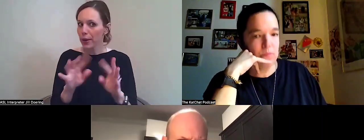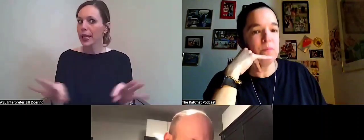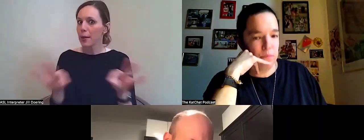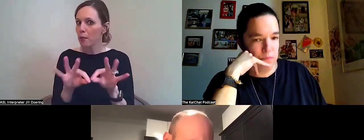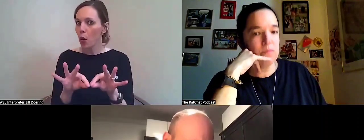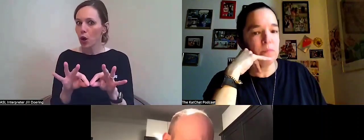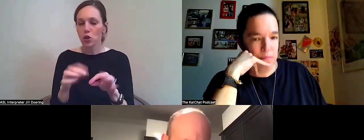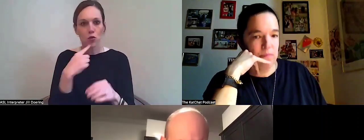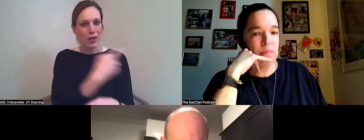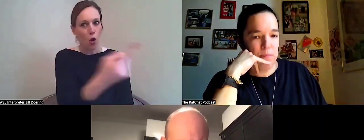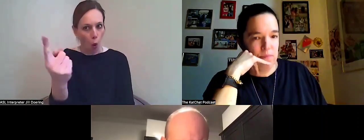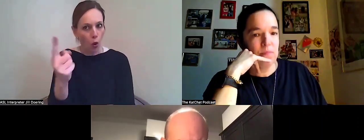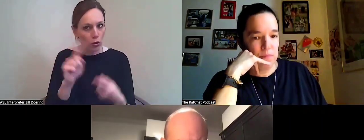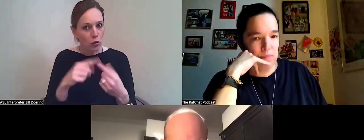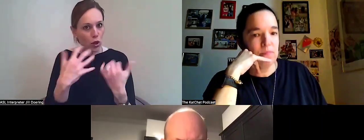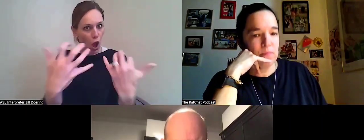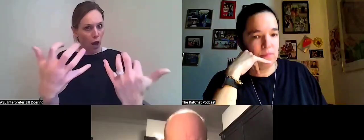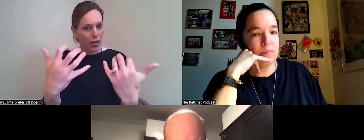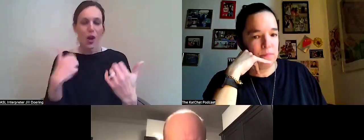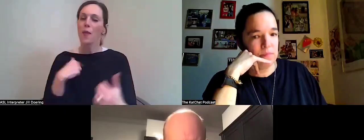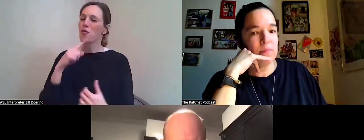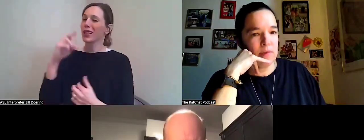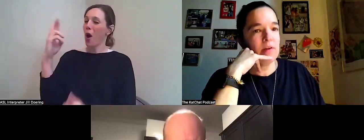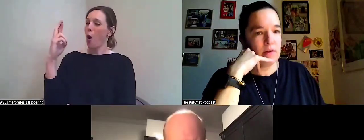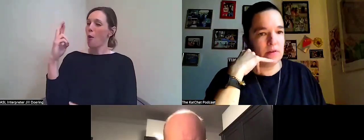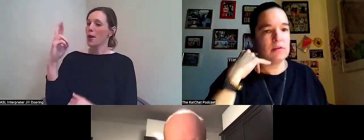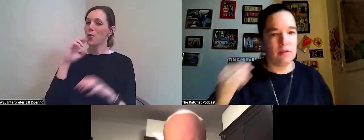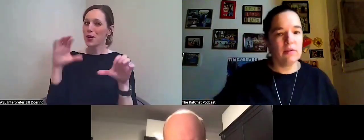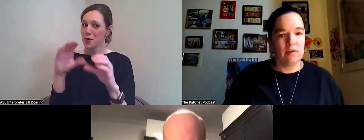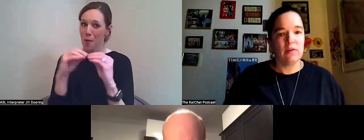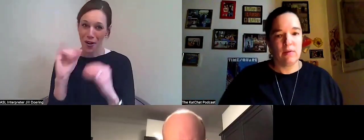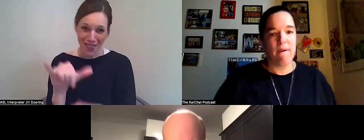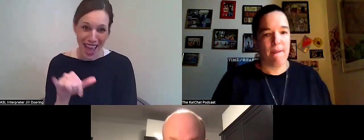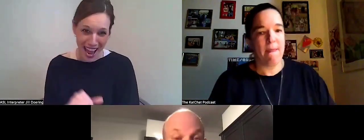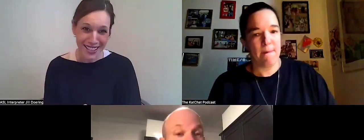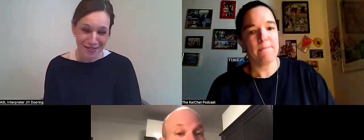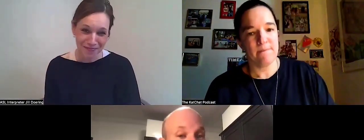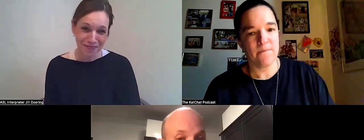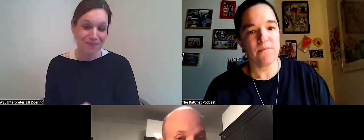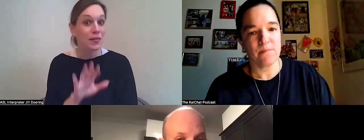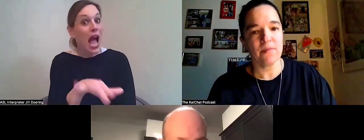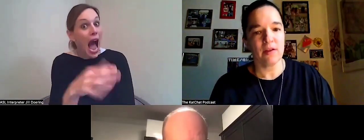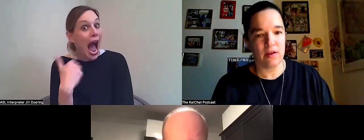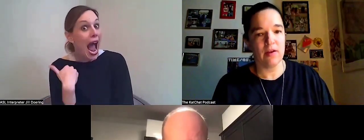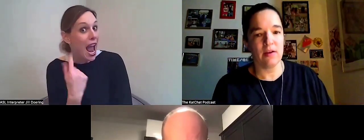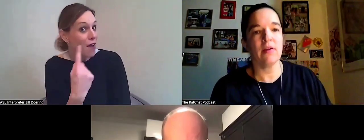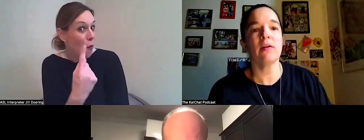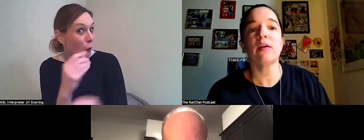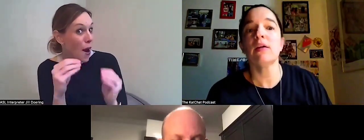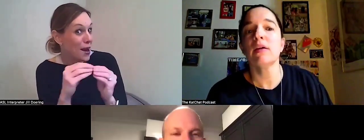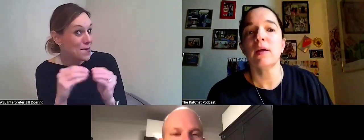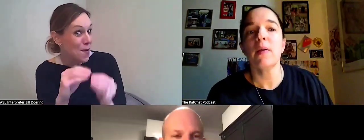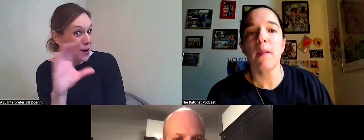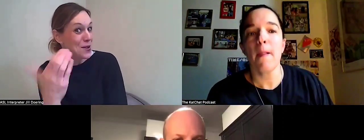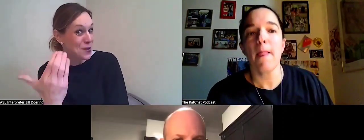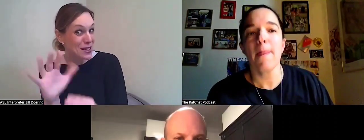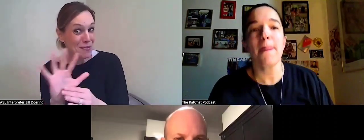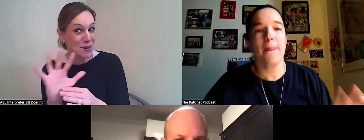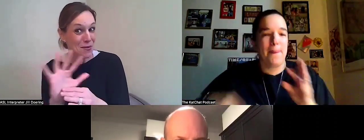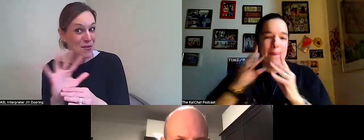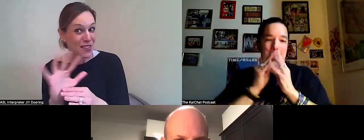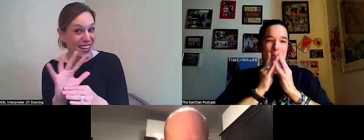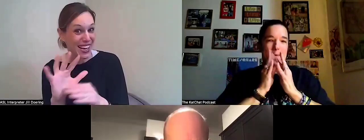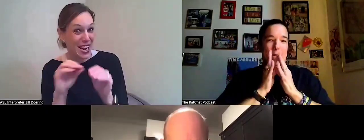to be told. So I'm really hoping we do more of those. I do have one more Christmas movie coming